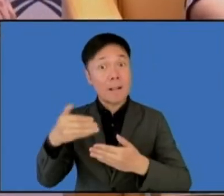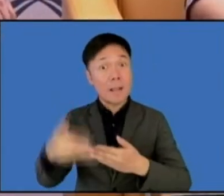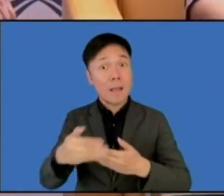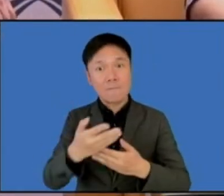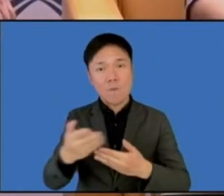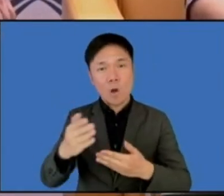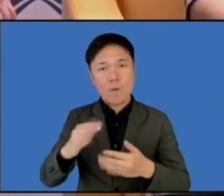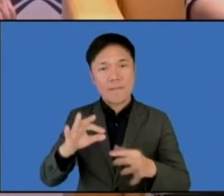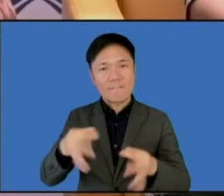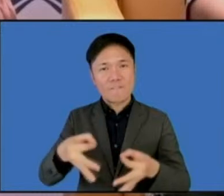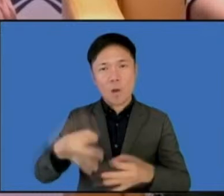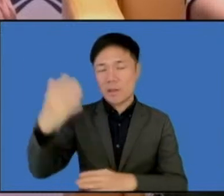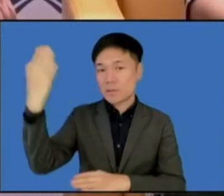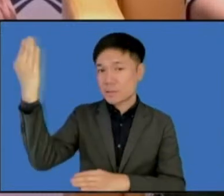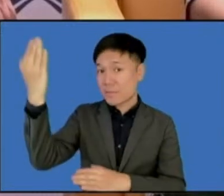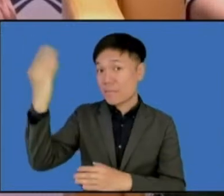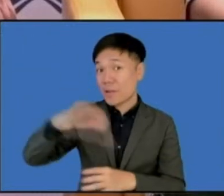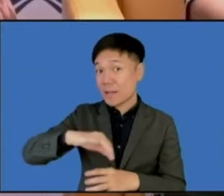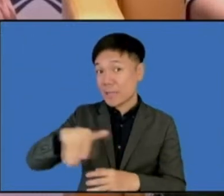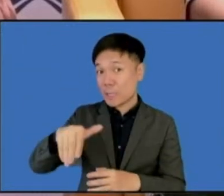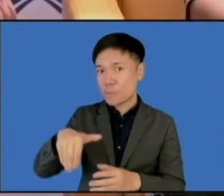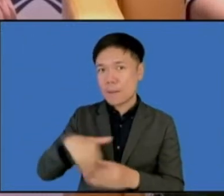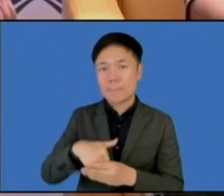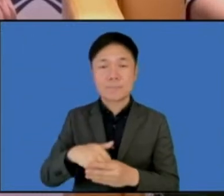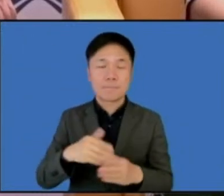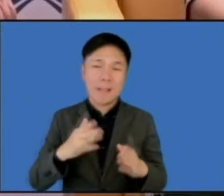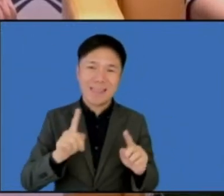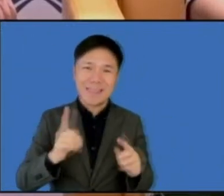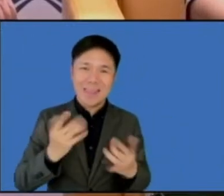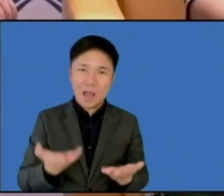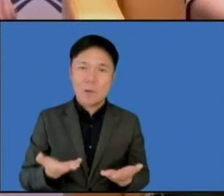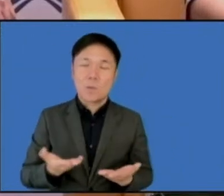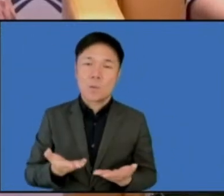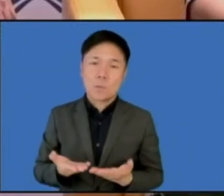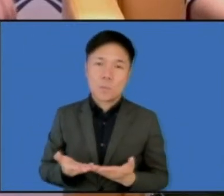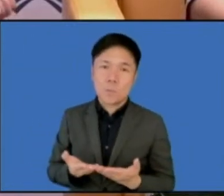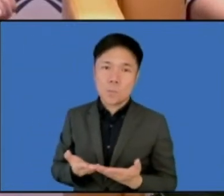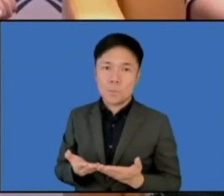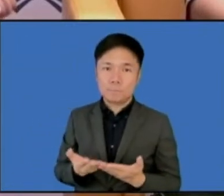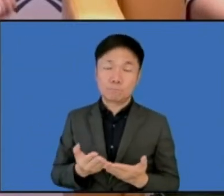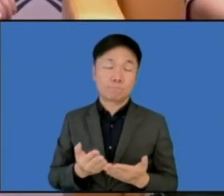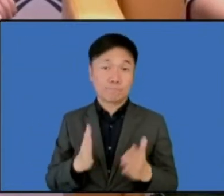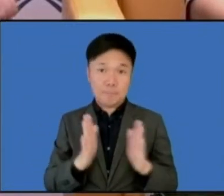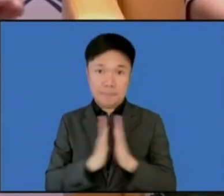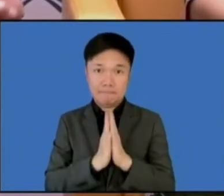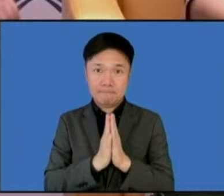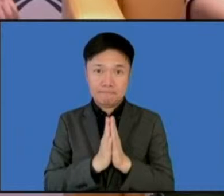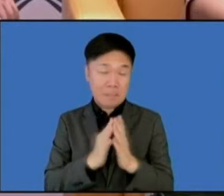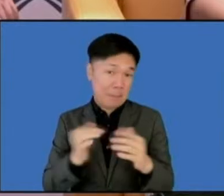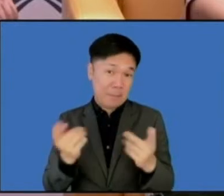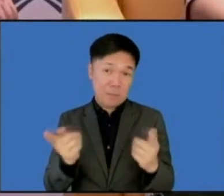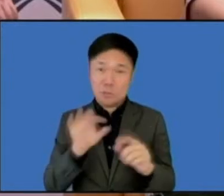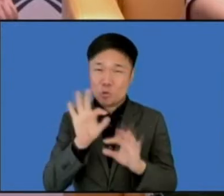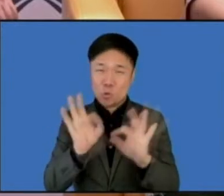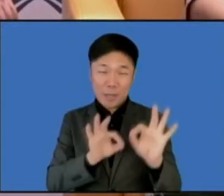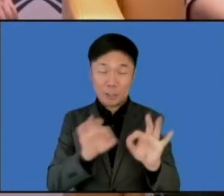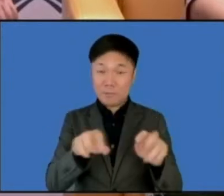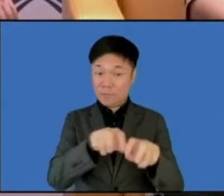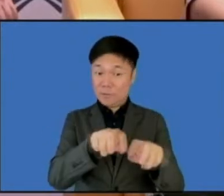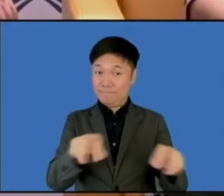statements by member states. So at the moment, if you would limit yourself to ad hoc questions to the panelists, I would be